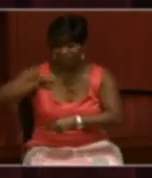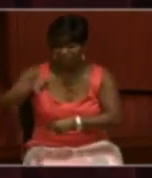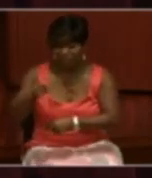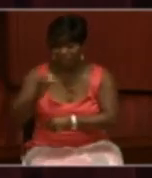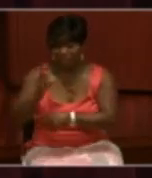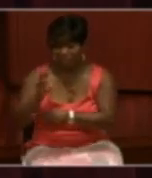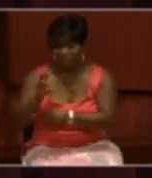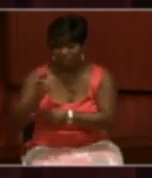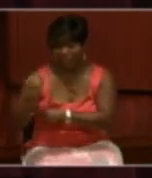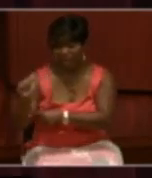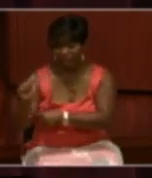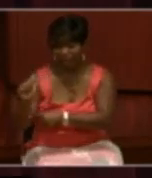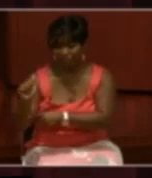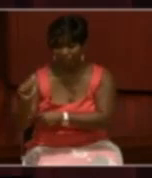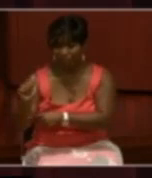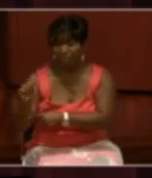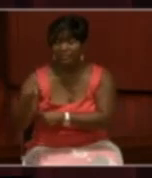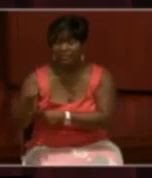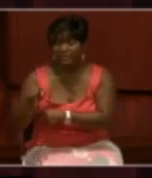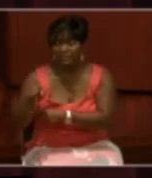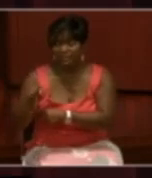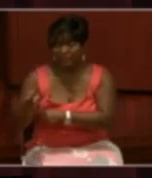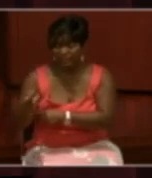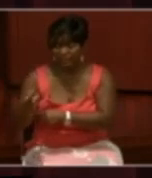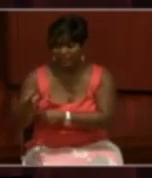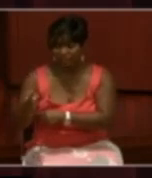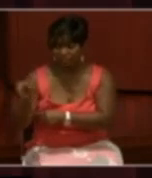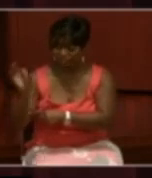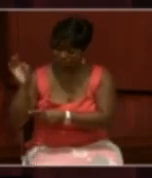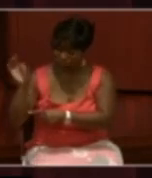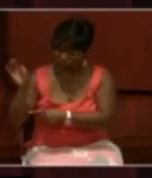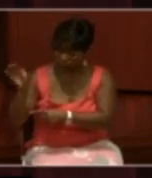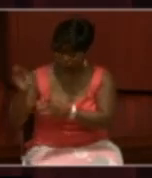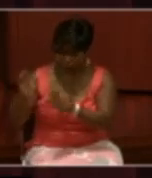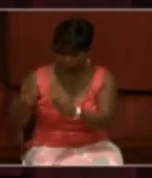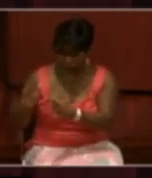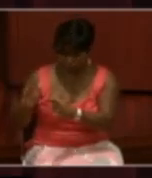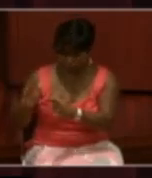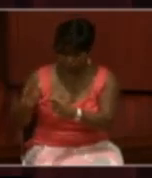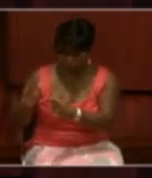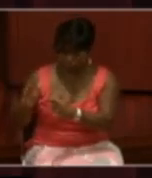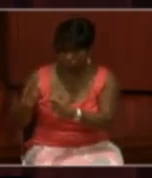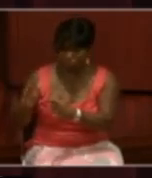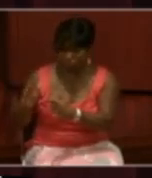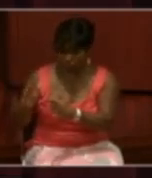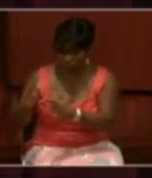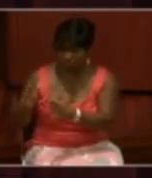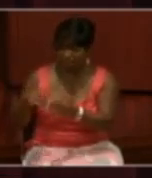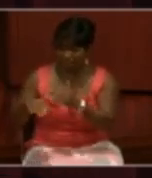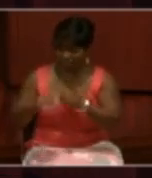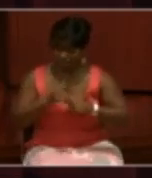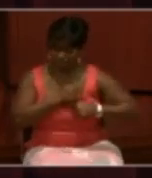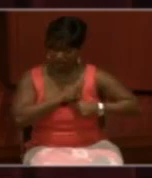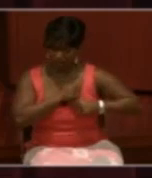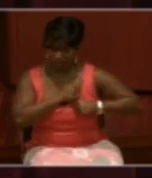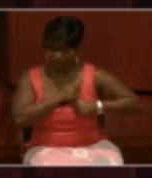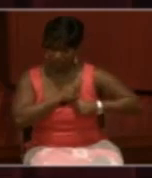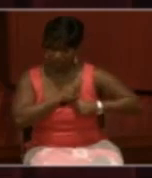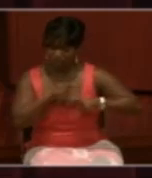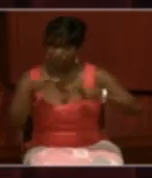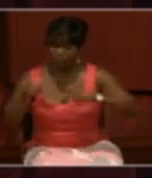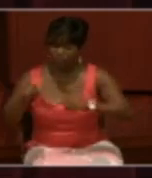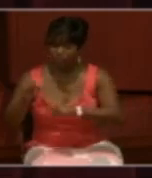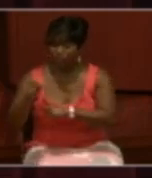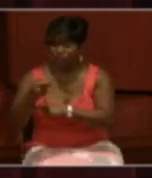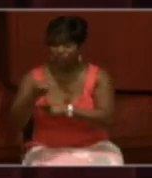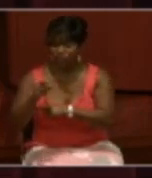Alford served as a clergyman or an attaché to Sherman's army during Sherman's